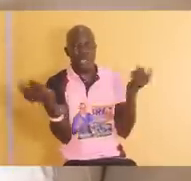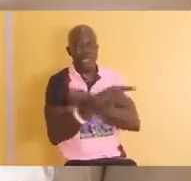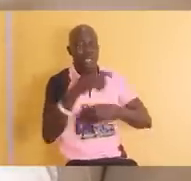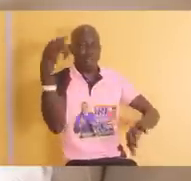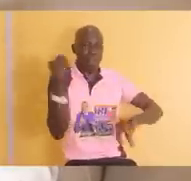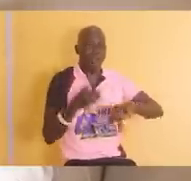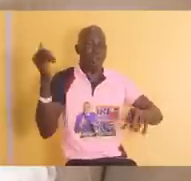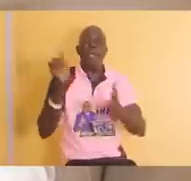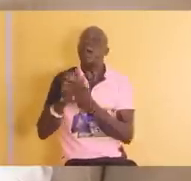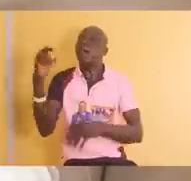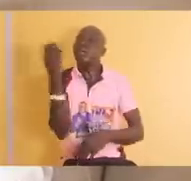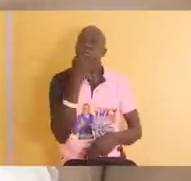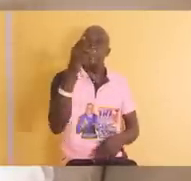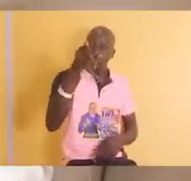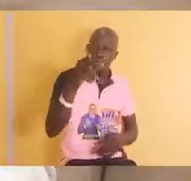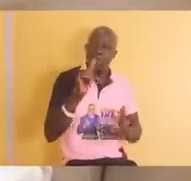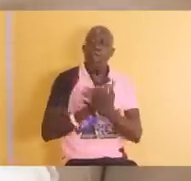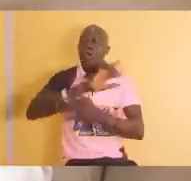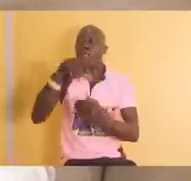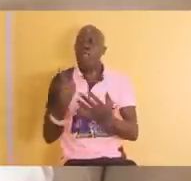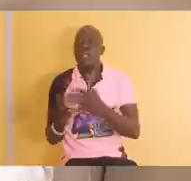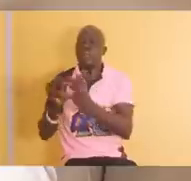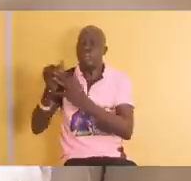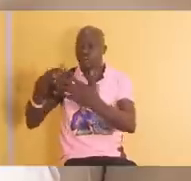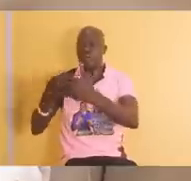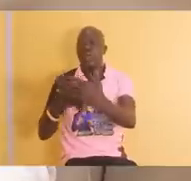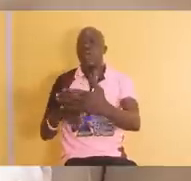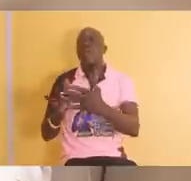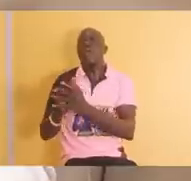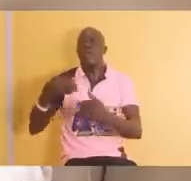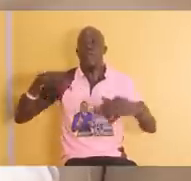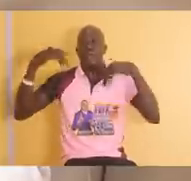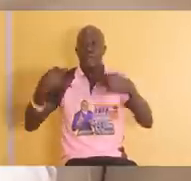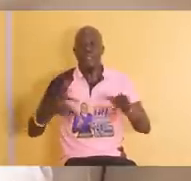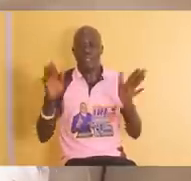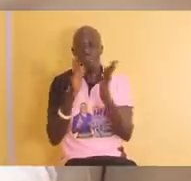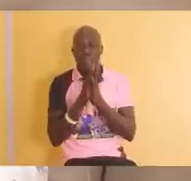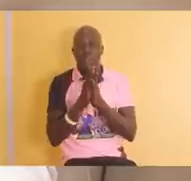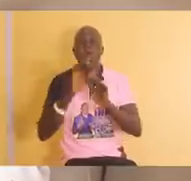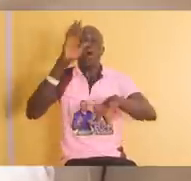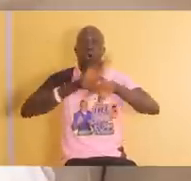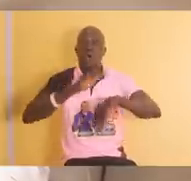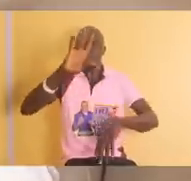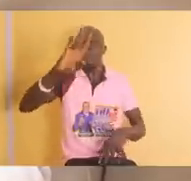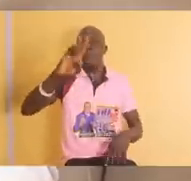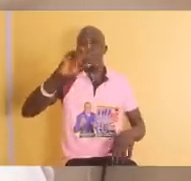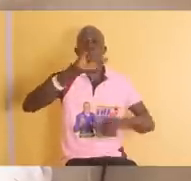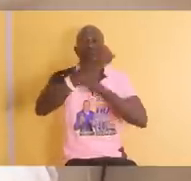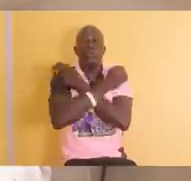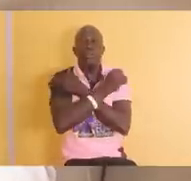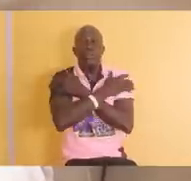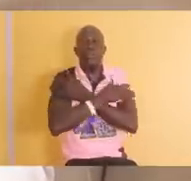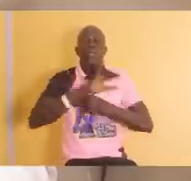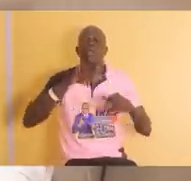le. Emi so fun o pe. O to di pe. Before. A pari adua yi. O di samute ojo Sunday. O ma